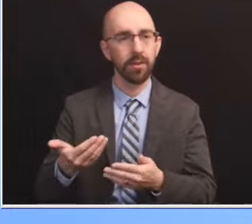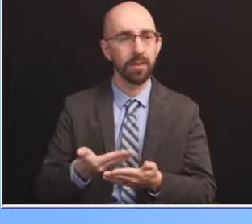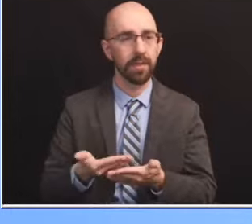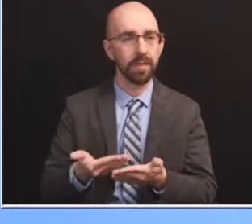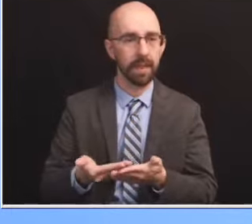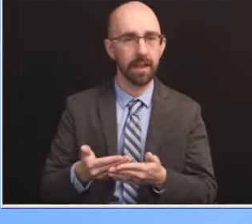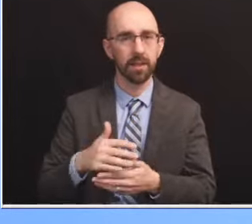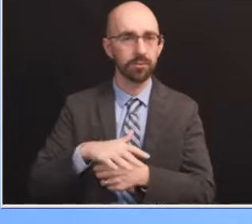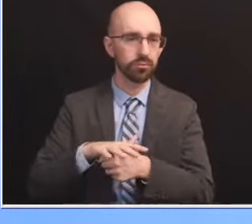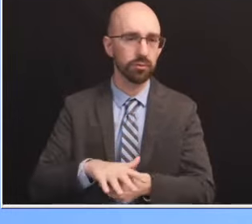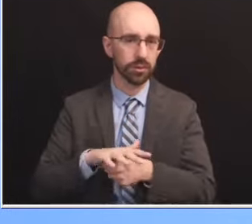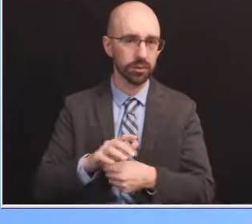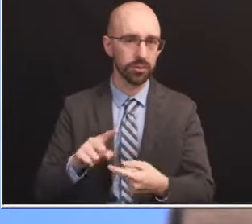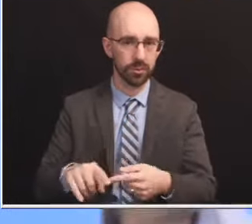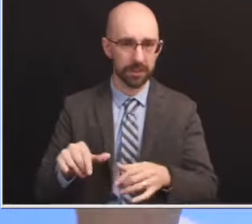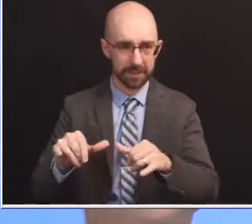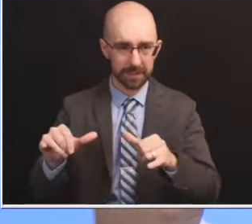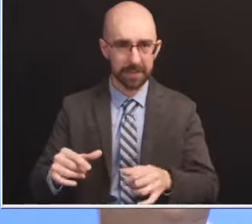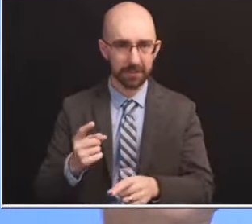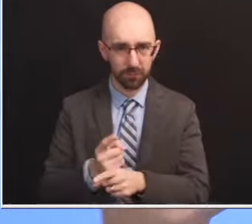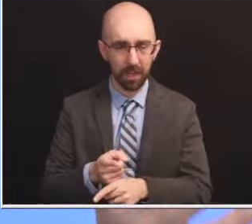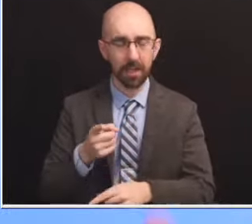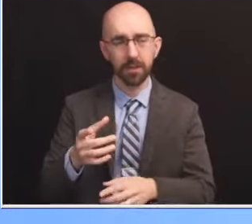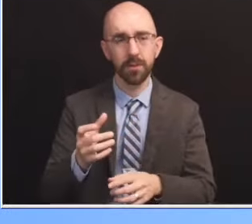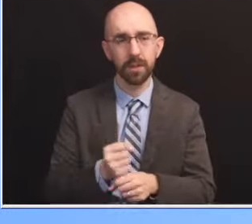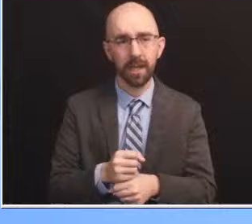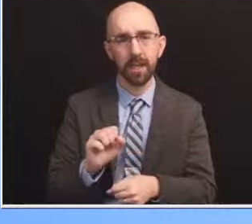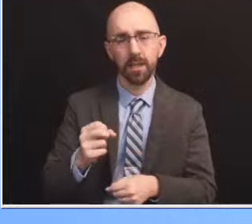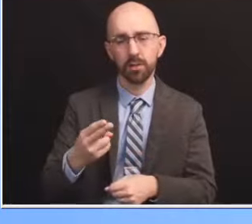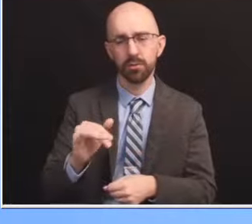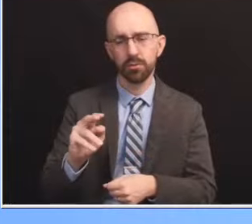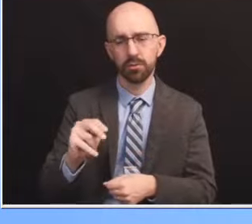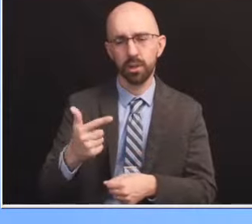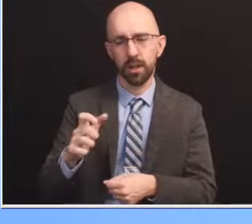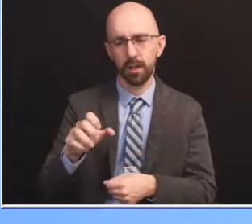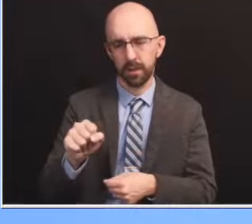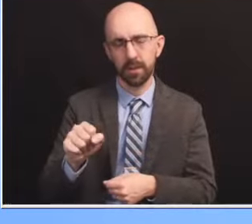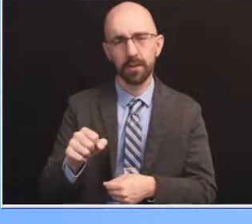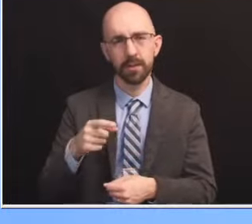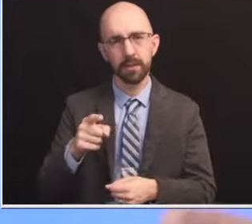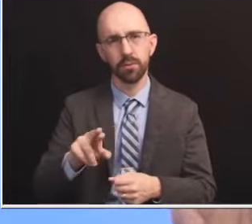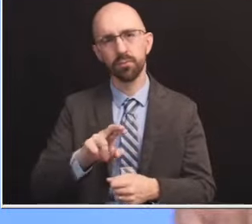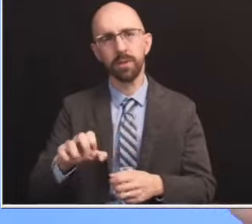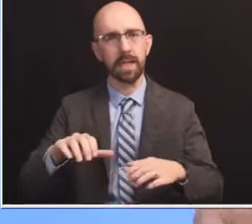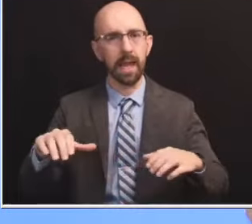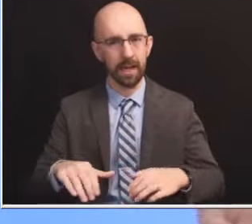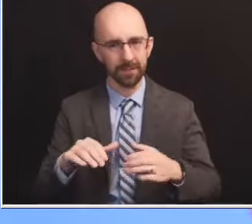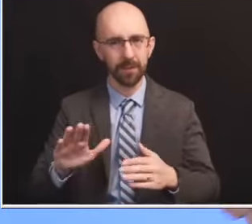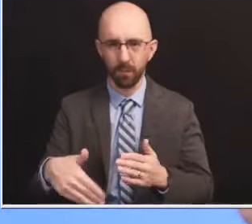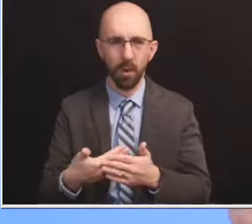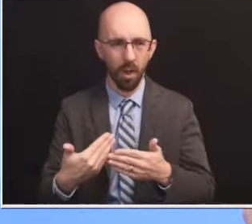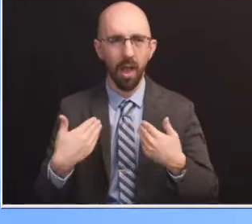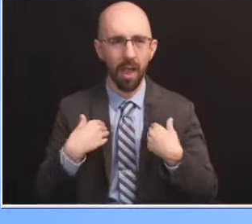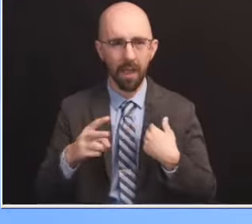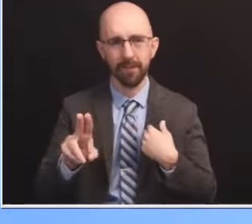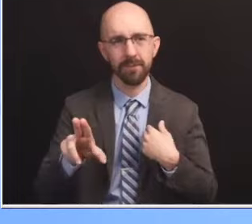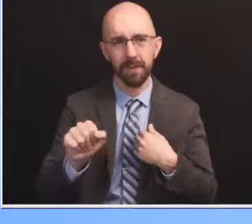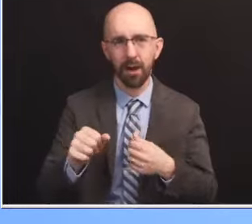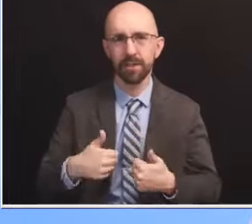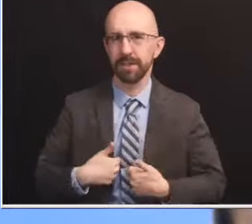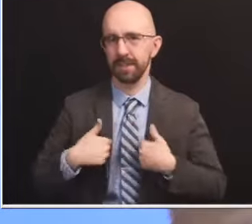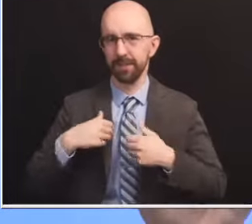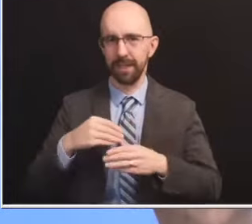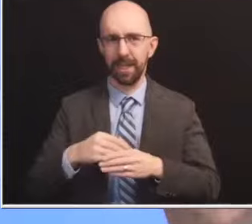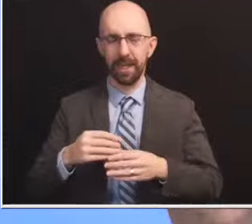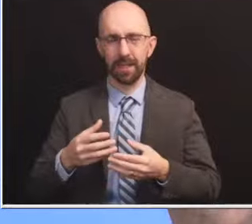to the system, right? So if you get this shingles, reactivation. So we all have this virus living in our cells, and if you get